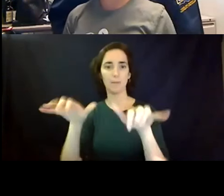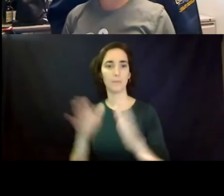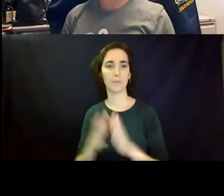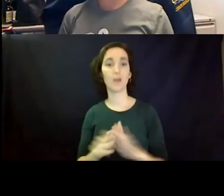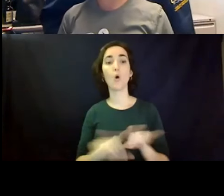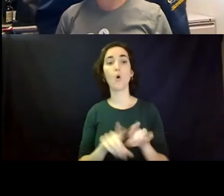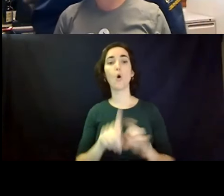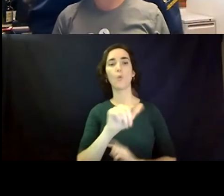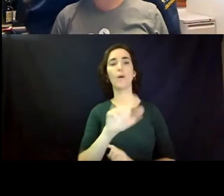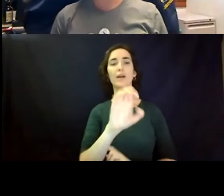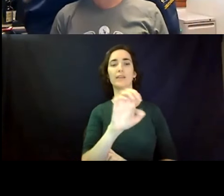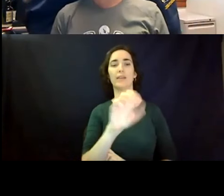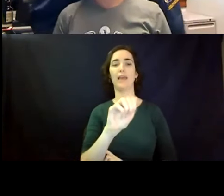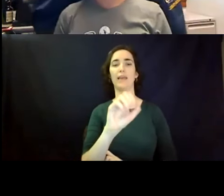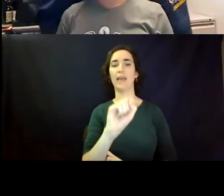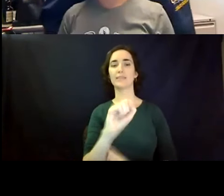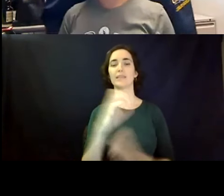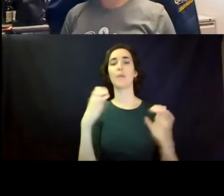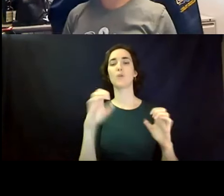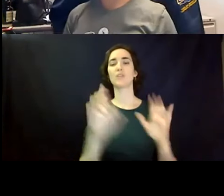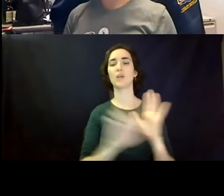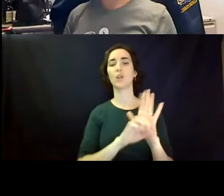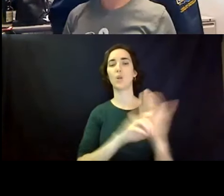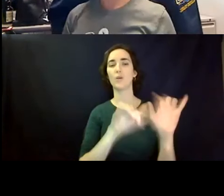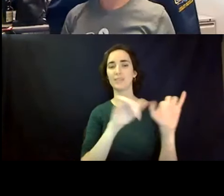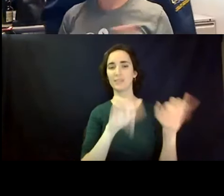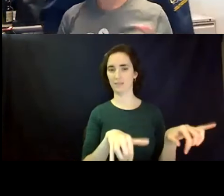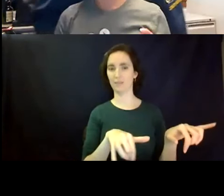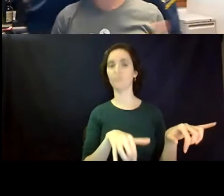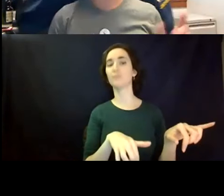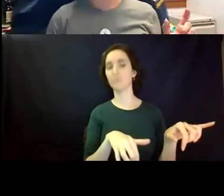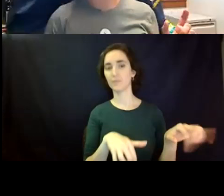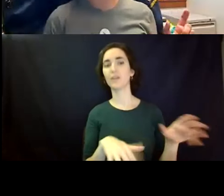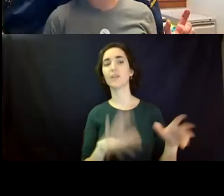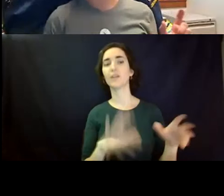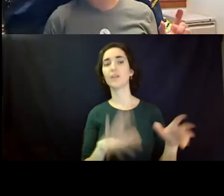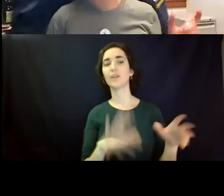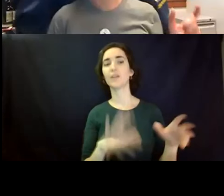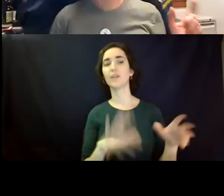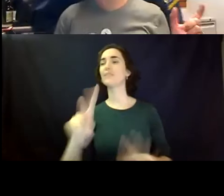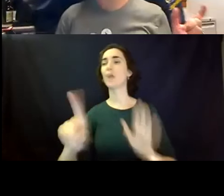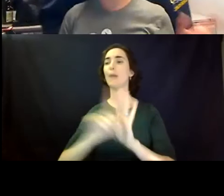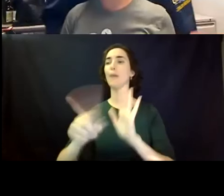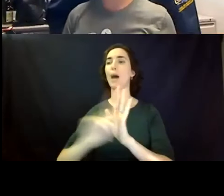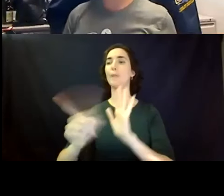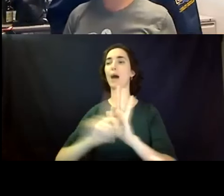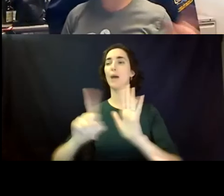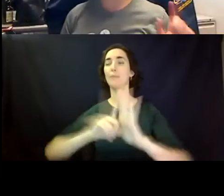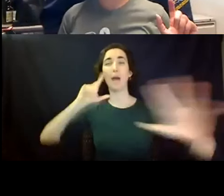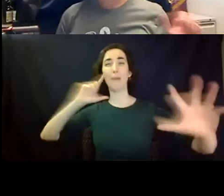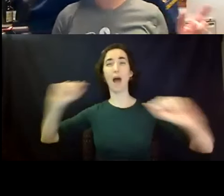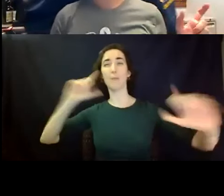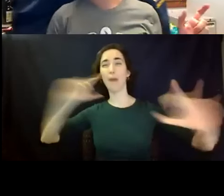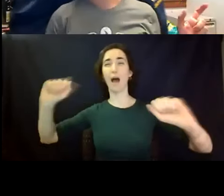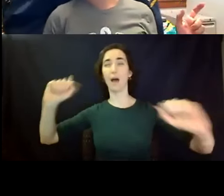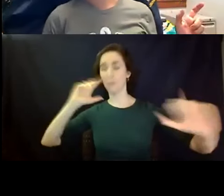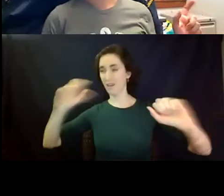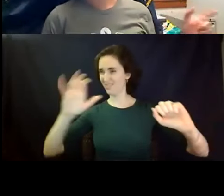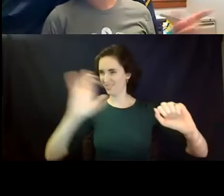EAS, the Emergency Alert System. That's that alert system you'll hear on your TV that has a real loud beep